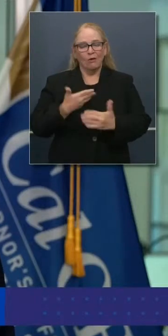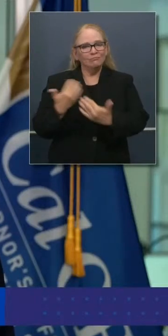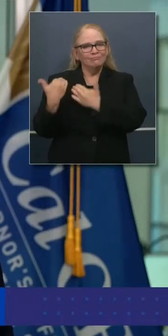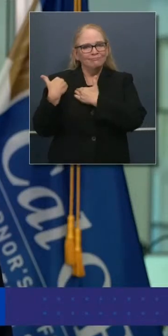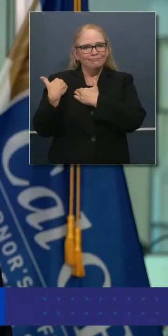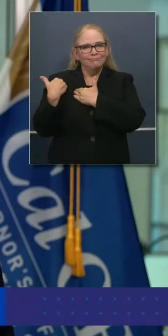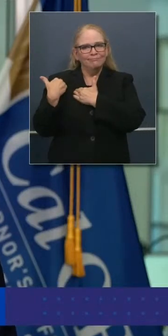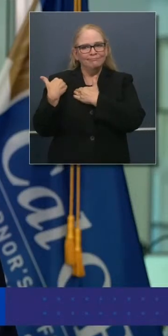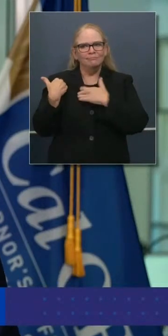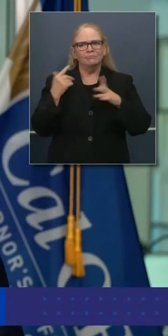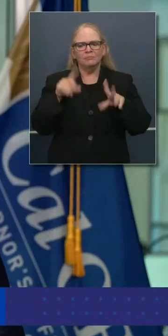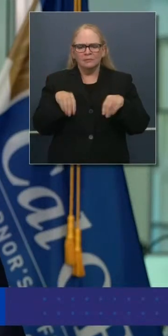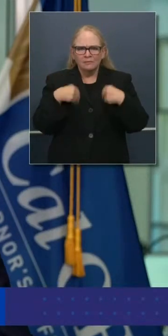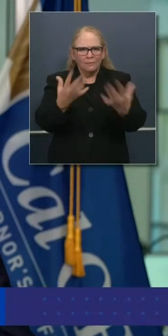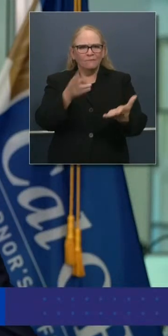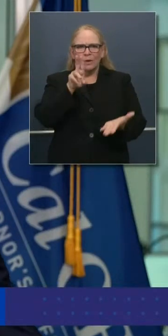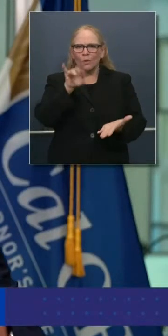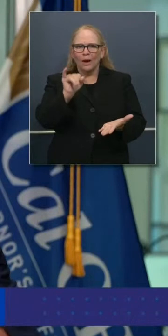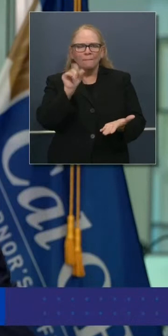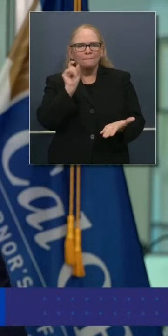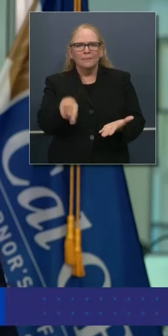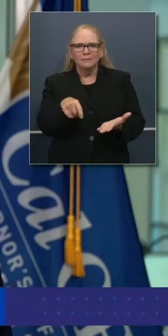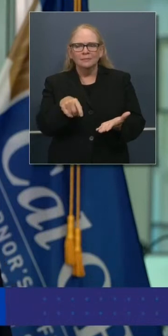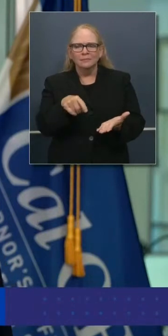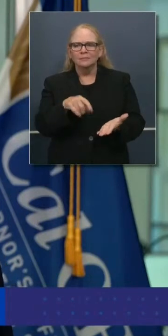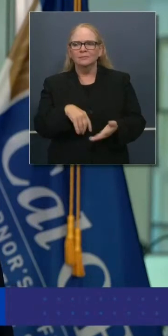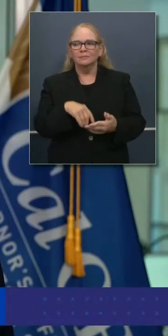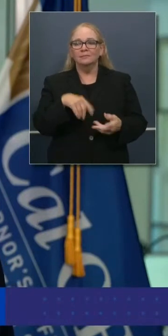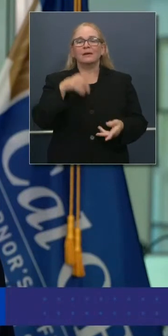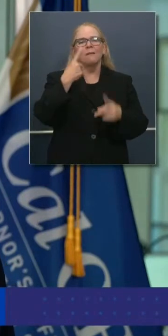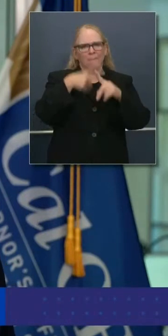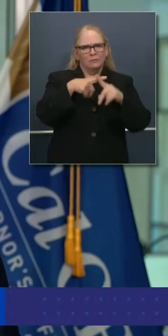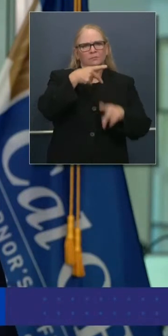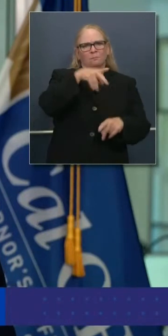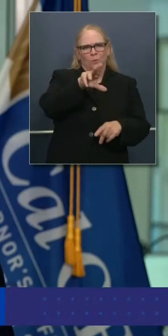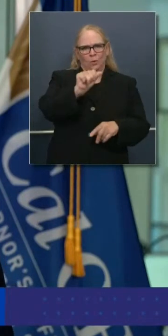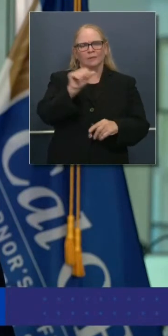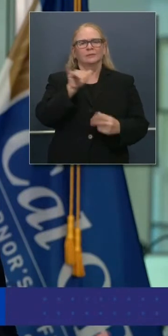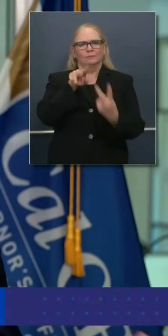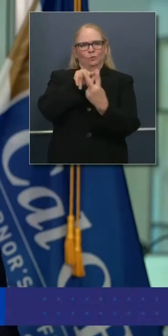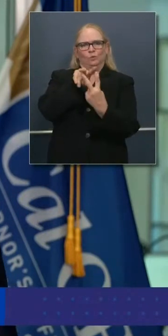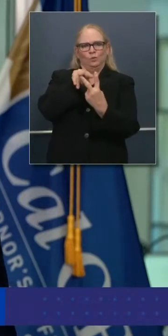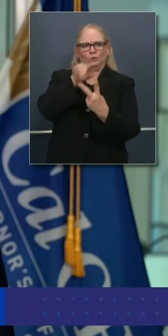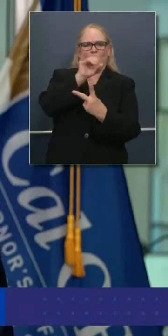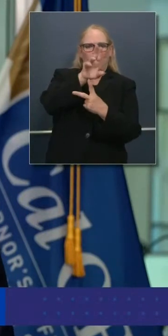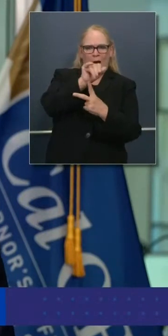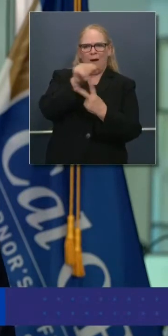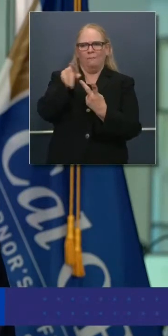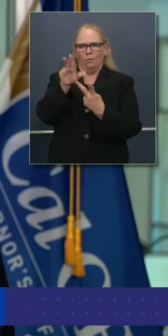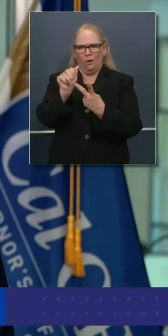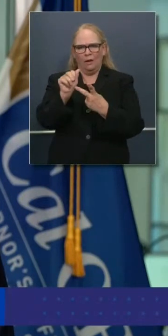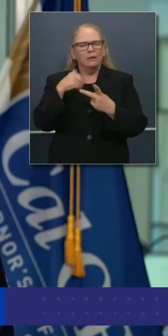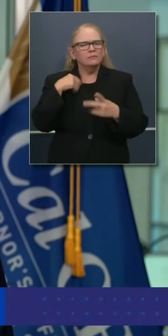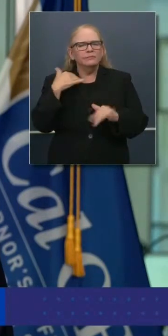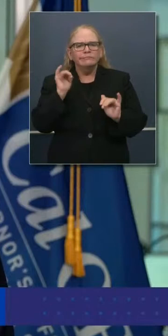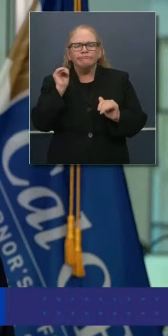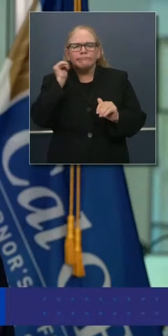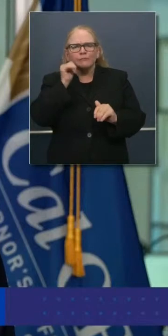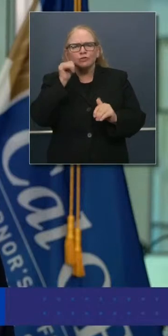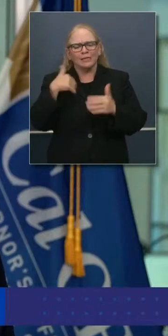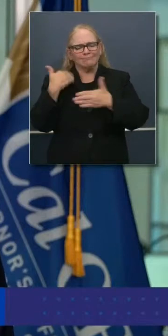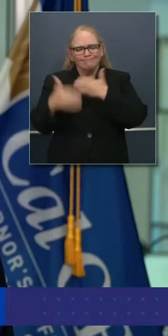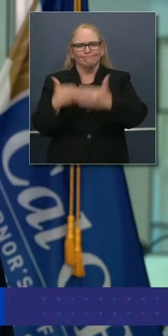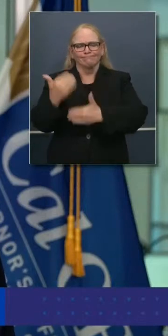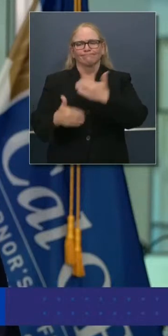providing unemployment and the PUA claims that we do on a daily basis, we've been talking about for